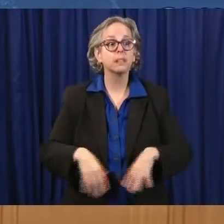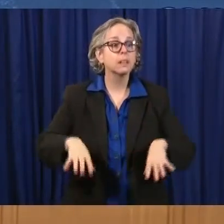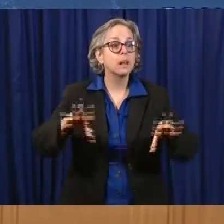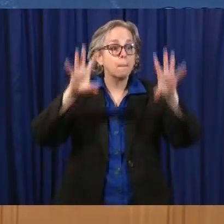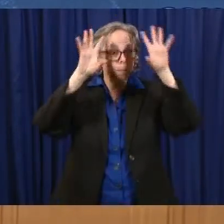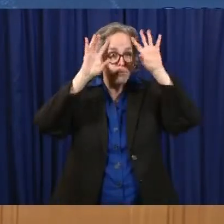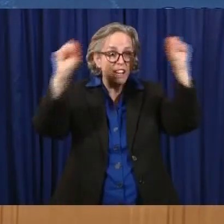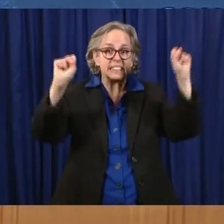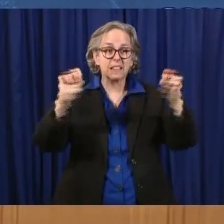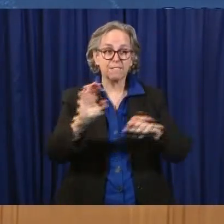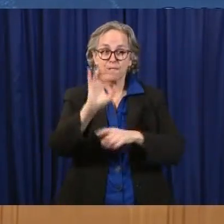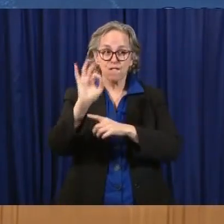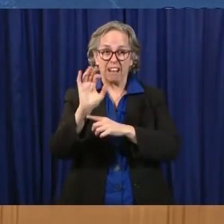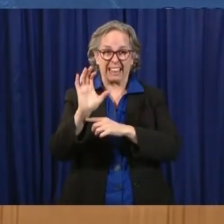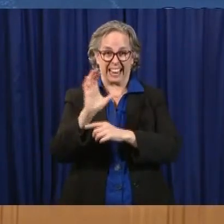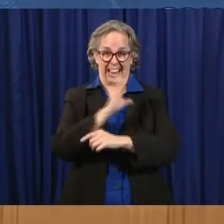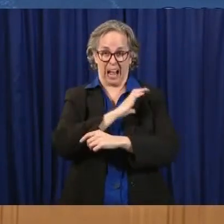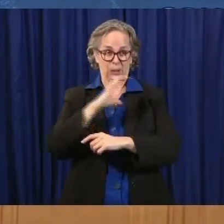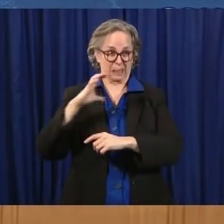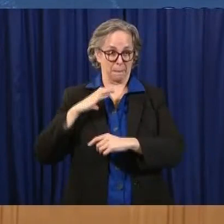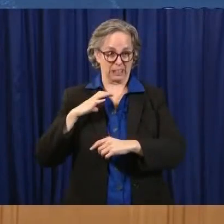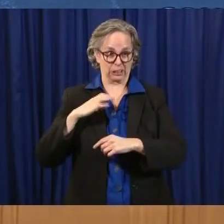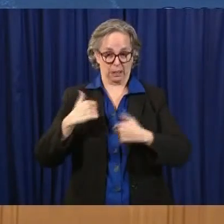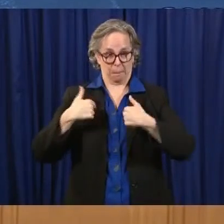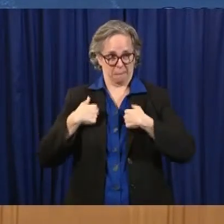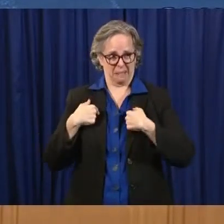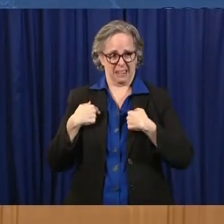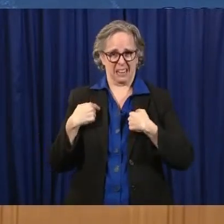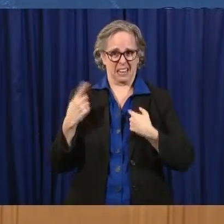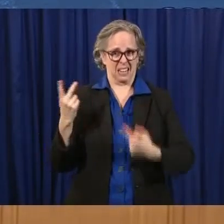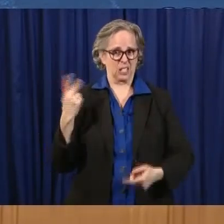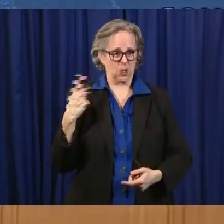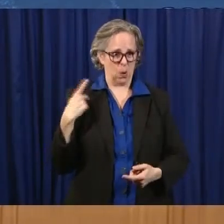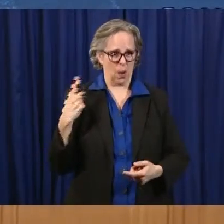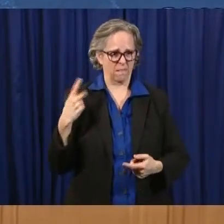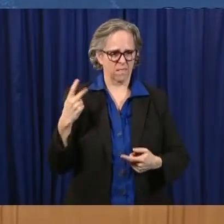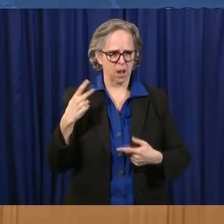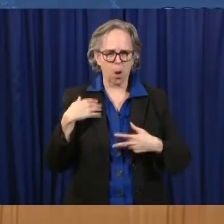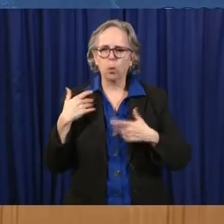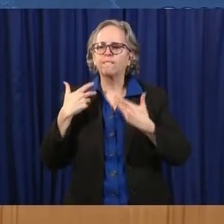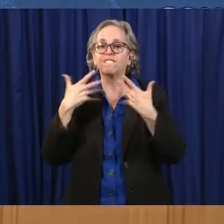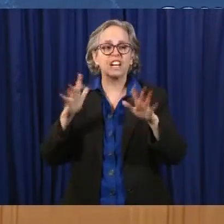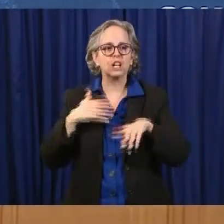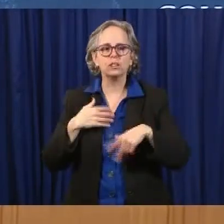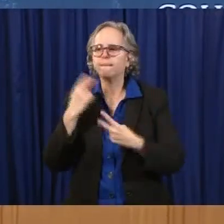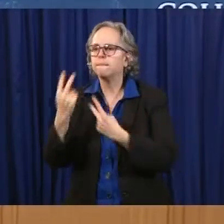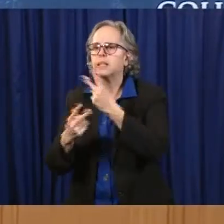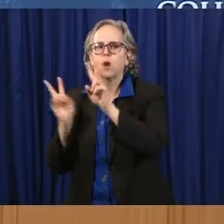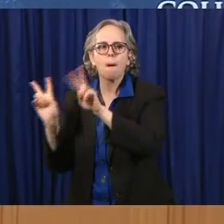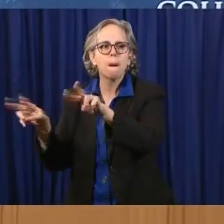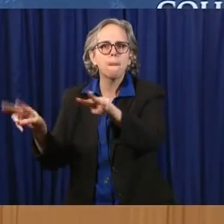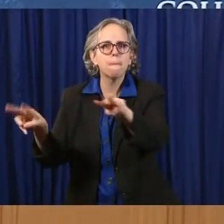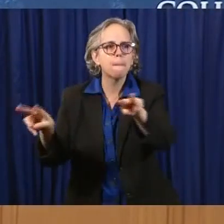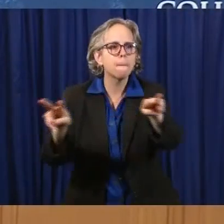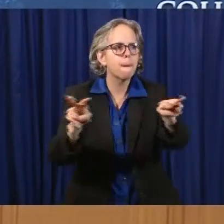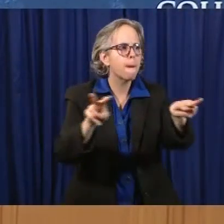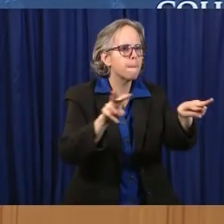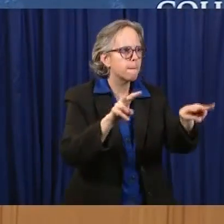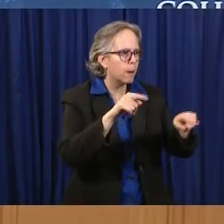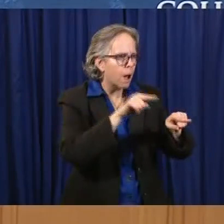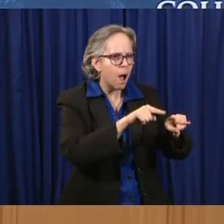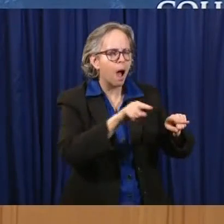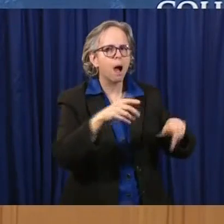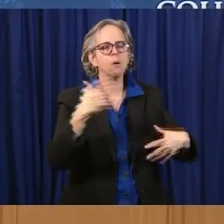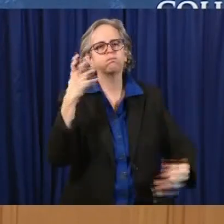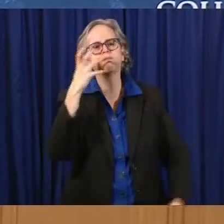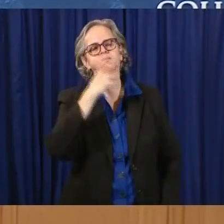had the opportunity to tour the site yesterday, and just an incredible example. We call it here in Columbus